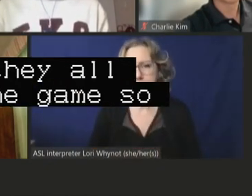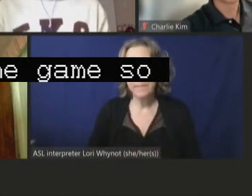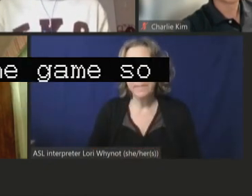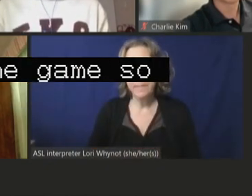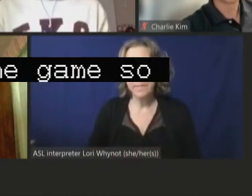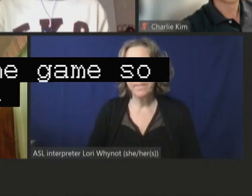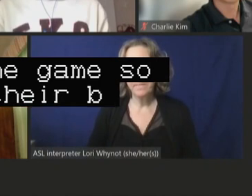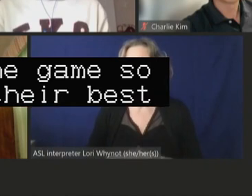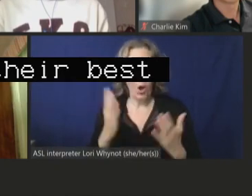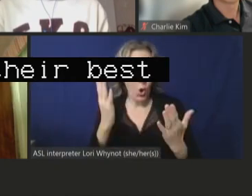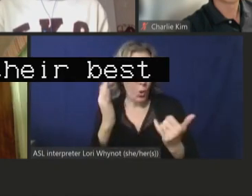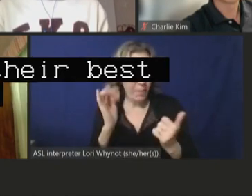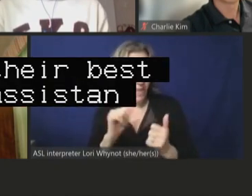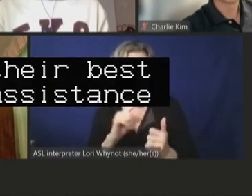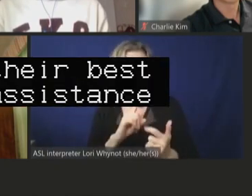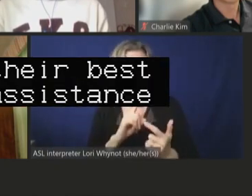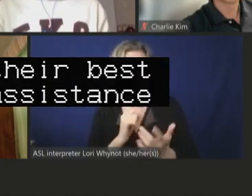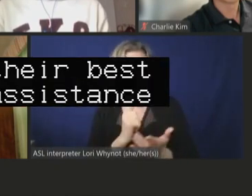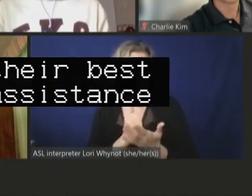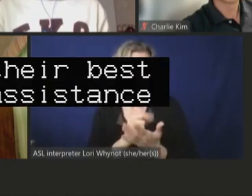I hope that does help.